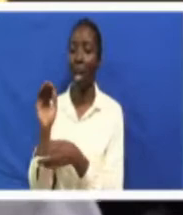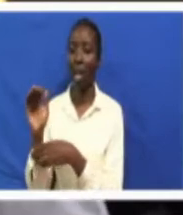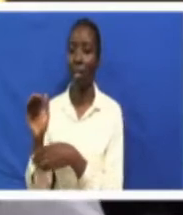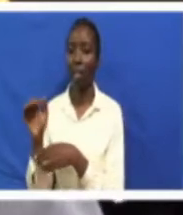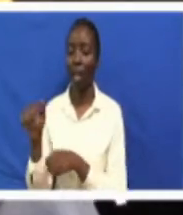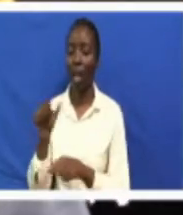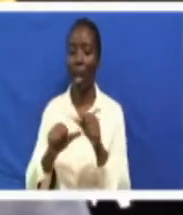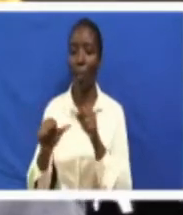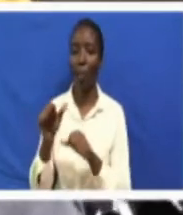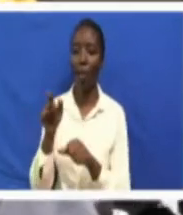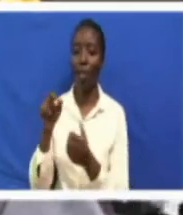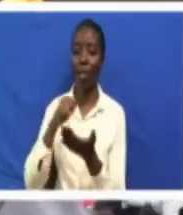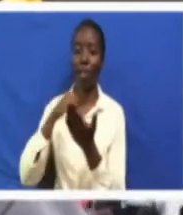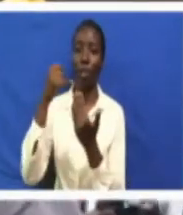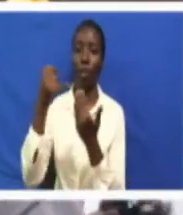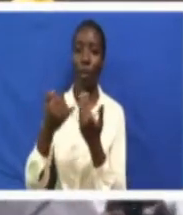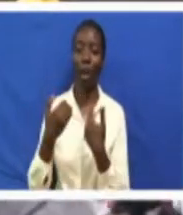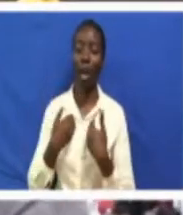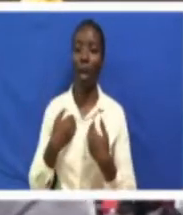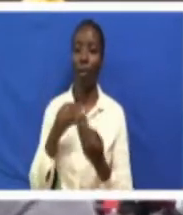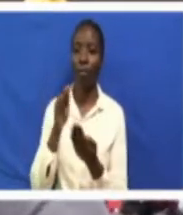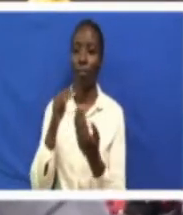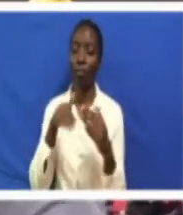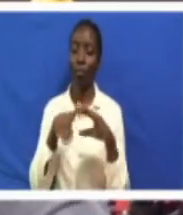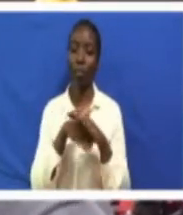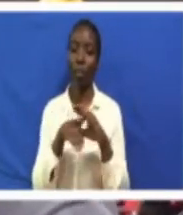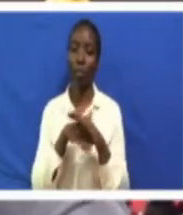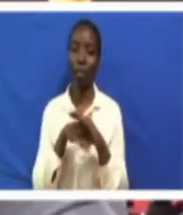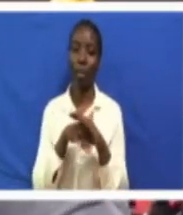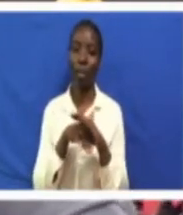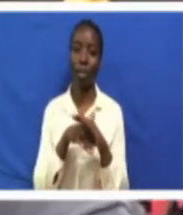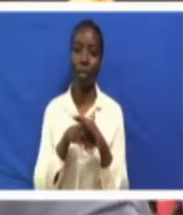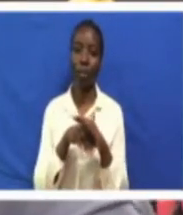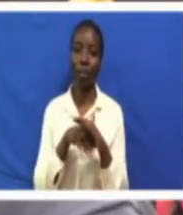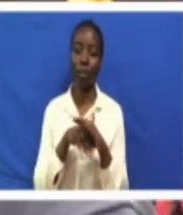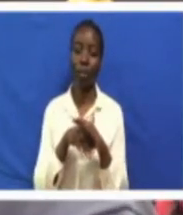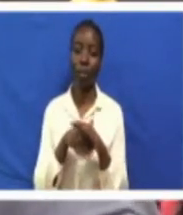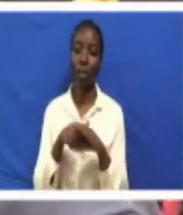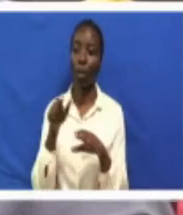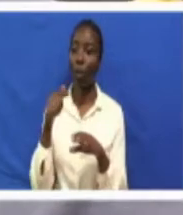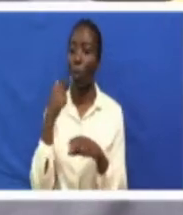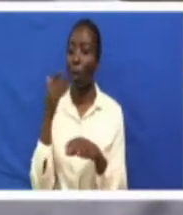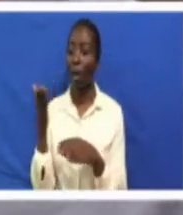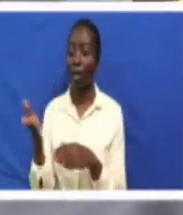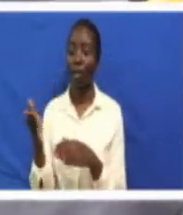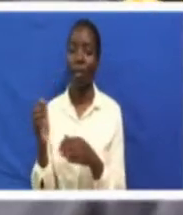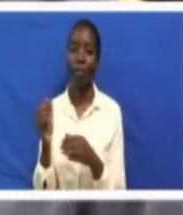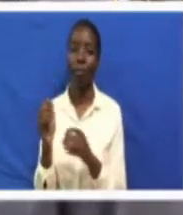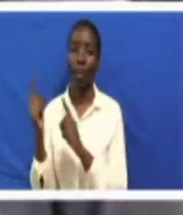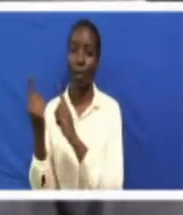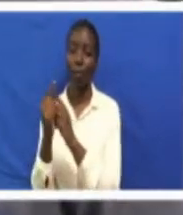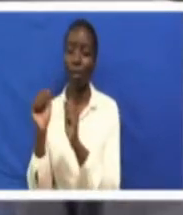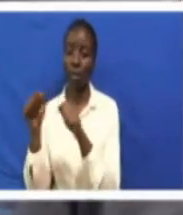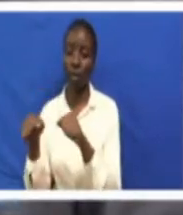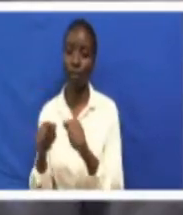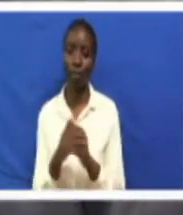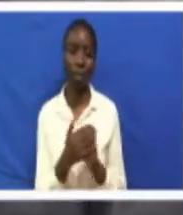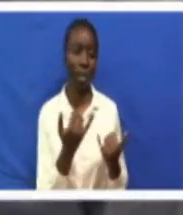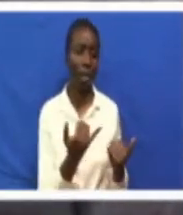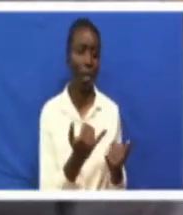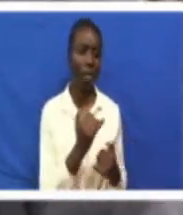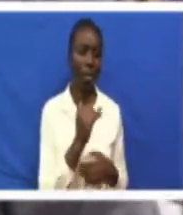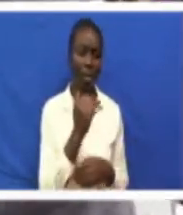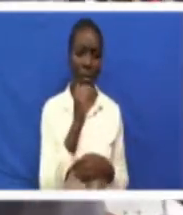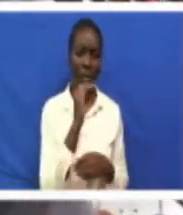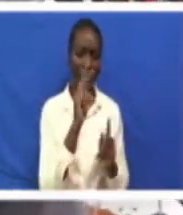and we are providing that solution we have members of staff at our tent as we speak someone may be asking themselves why